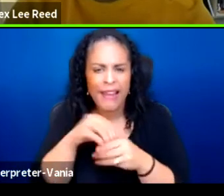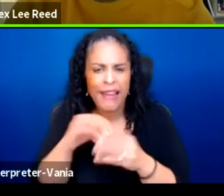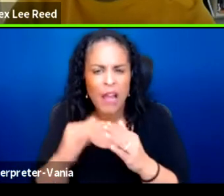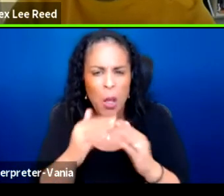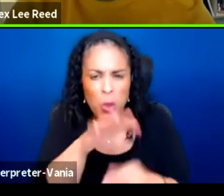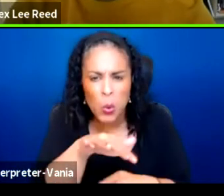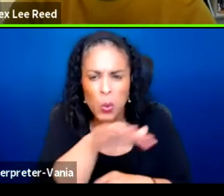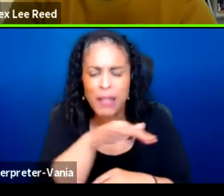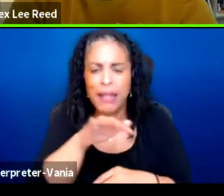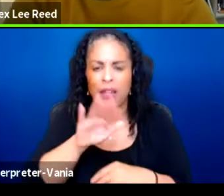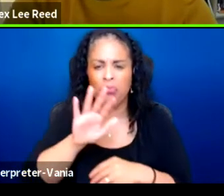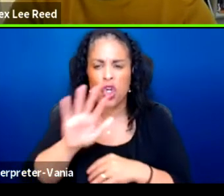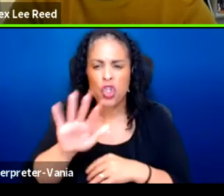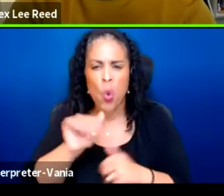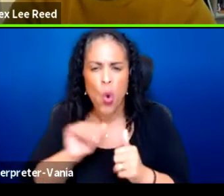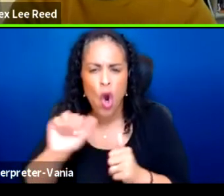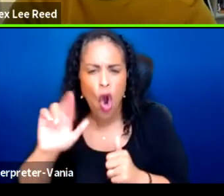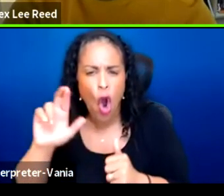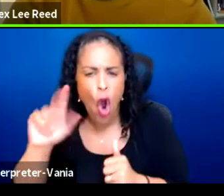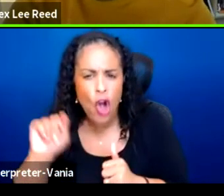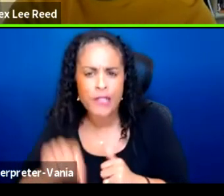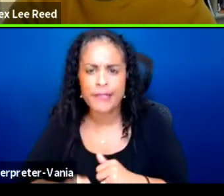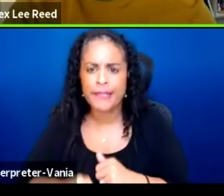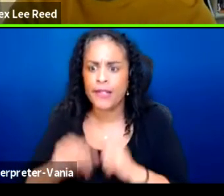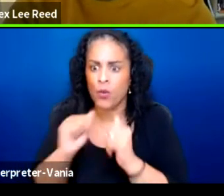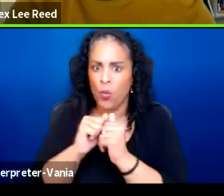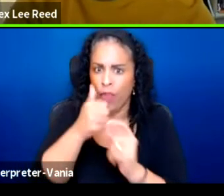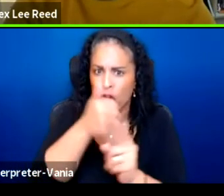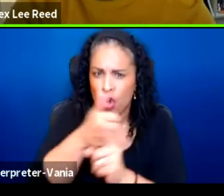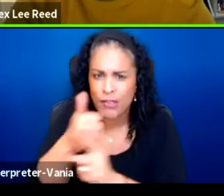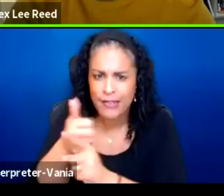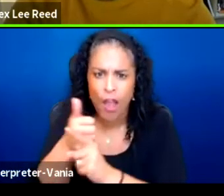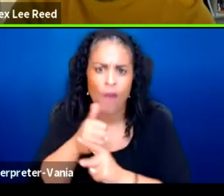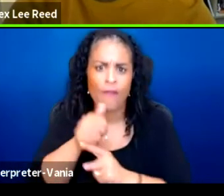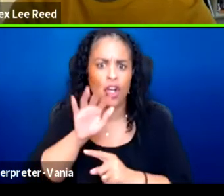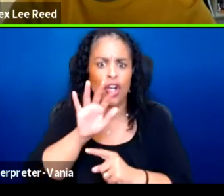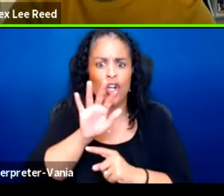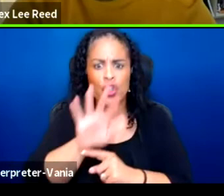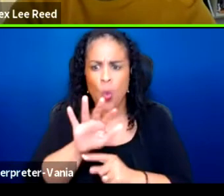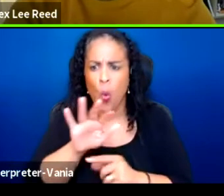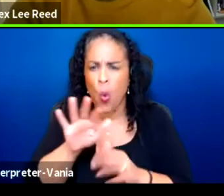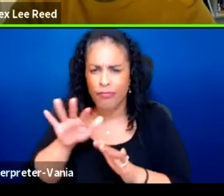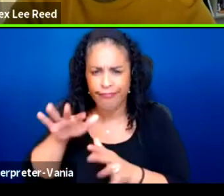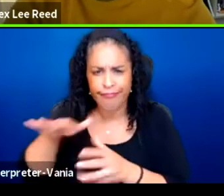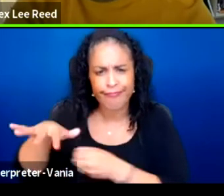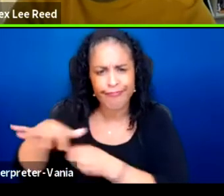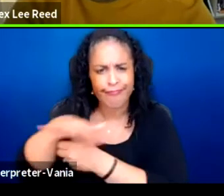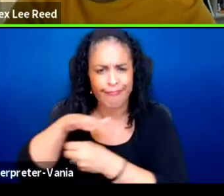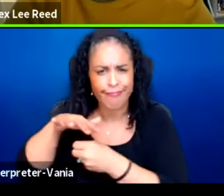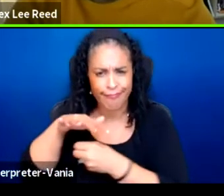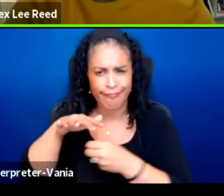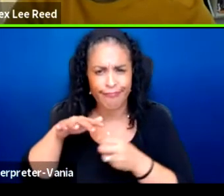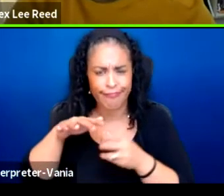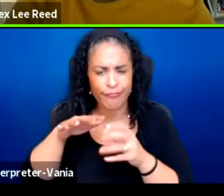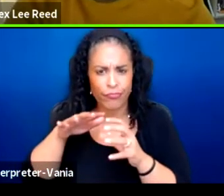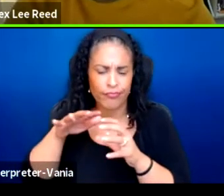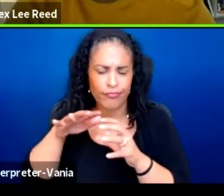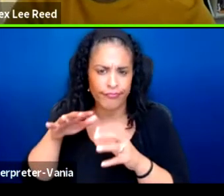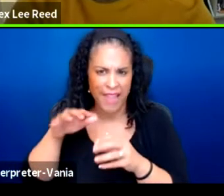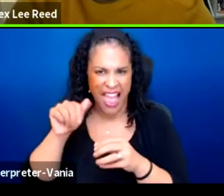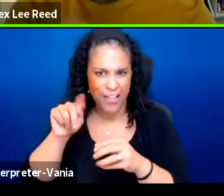your art, with yourself, your circles as a human, what are you